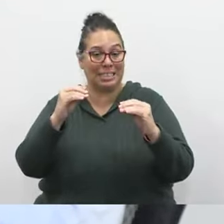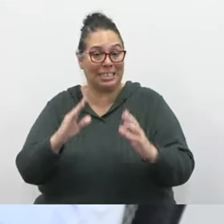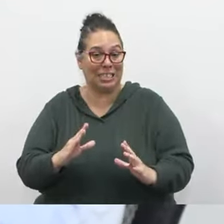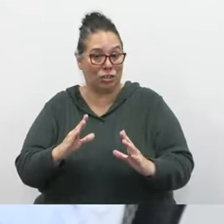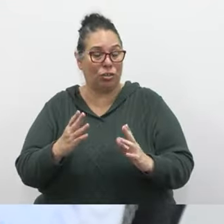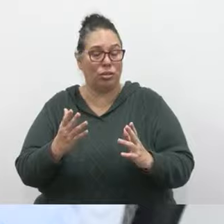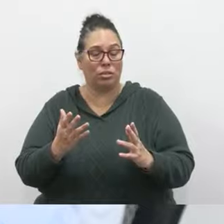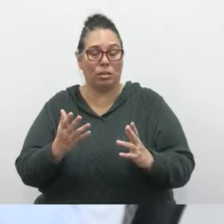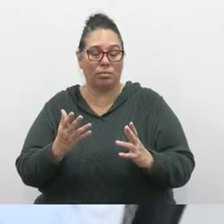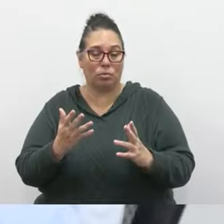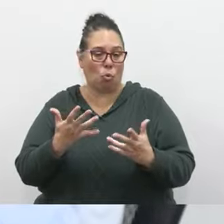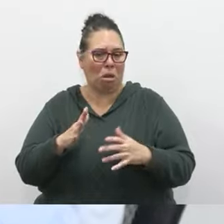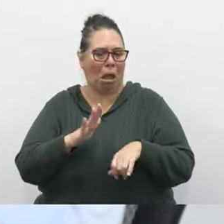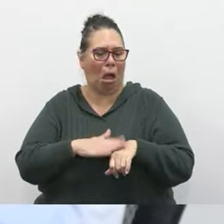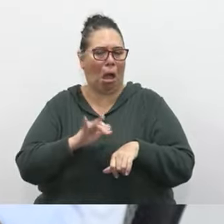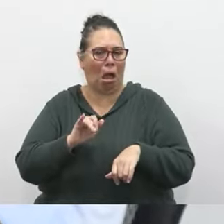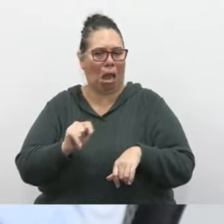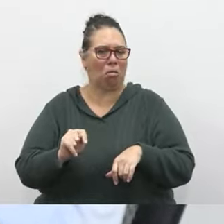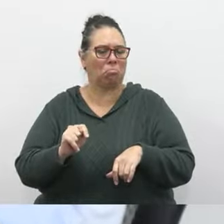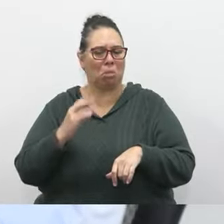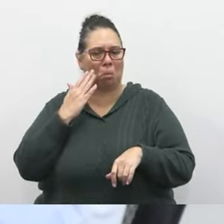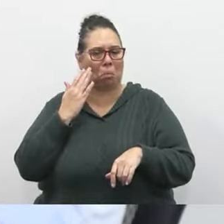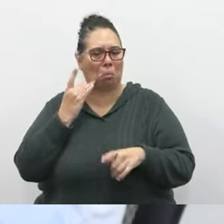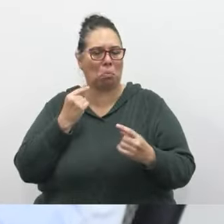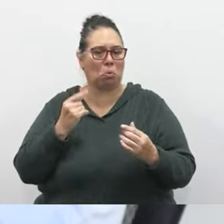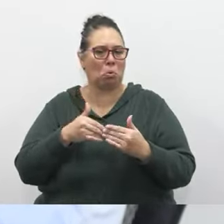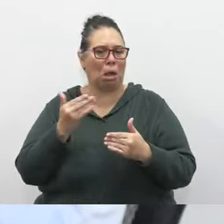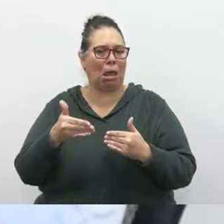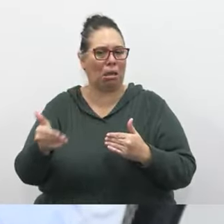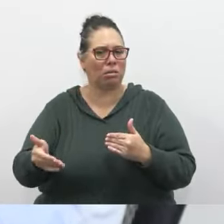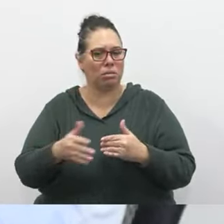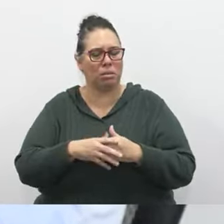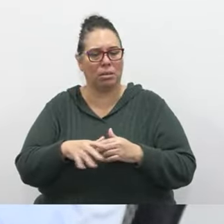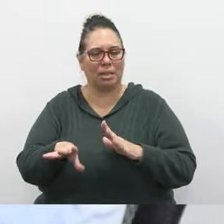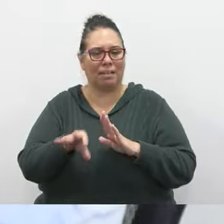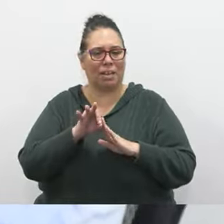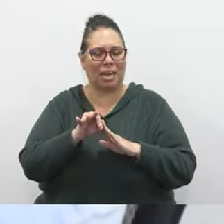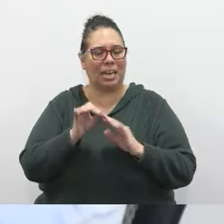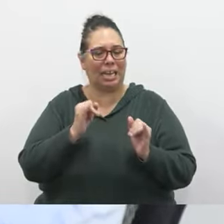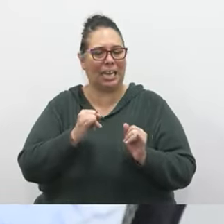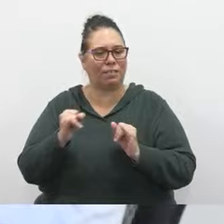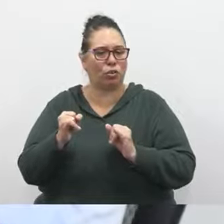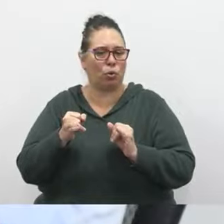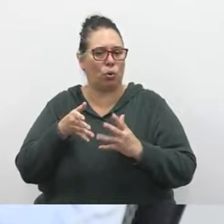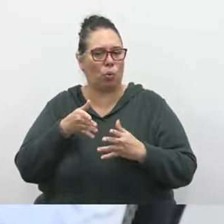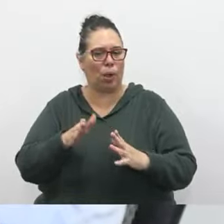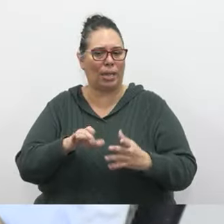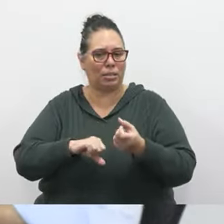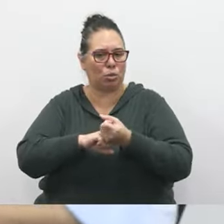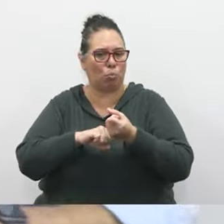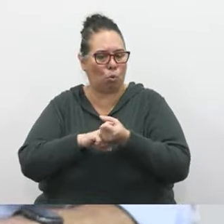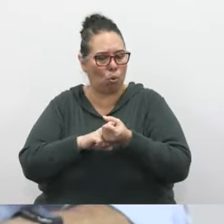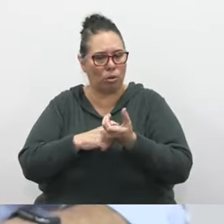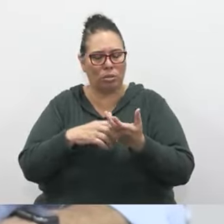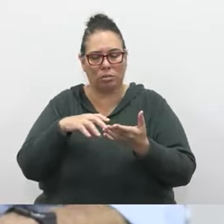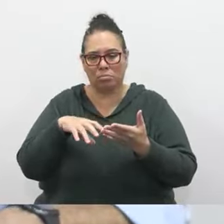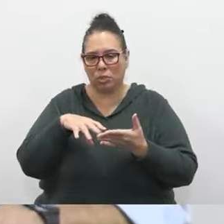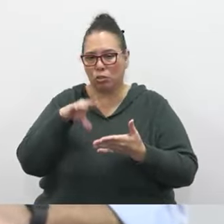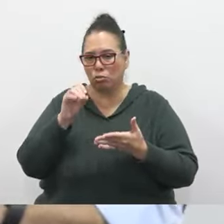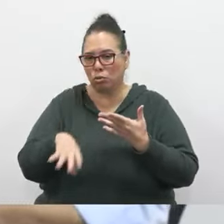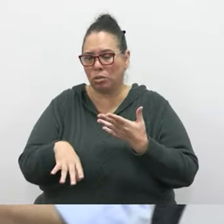already on top of their next steps. They're finding individual ways to support students, whether it's during Tier